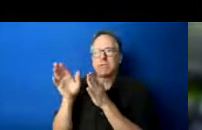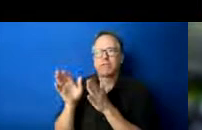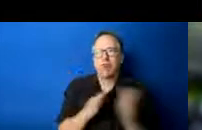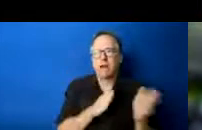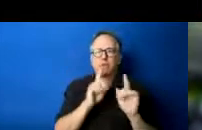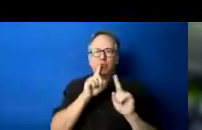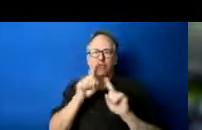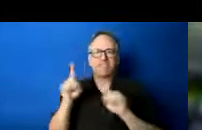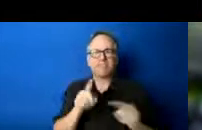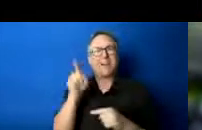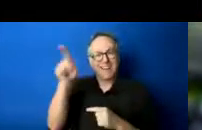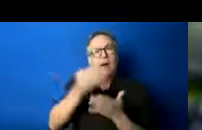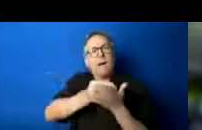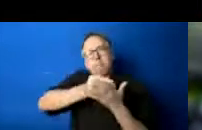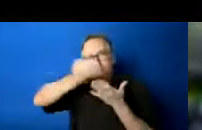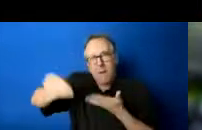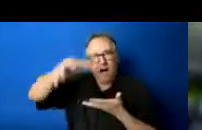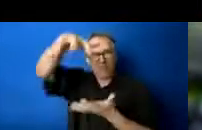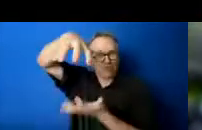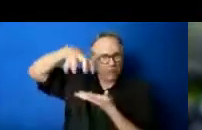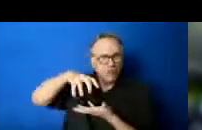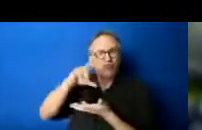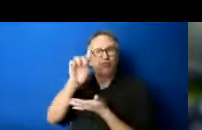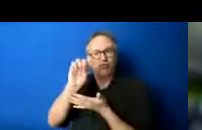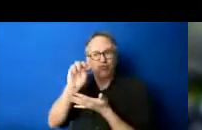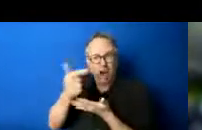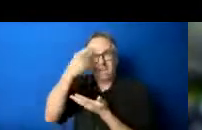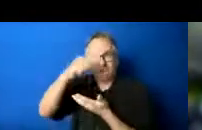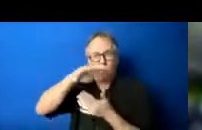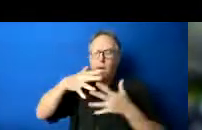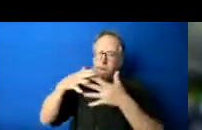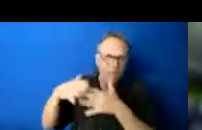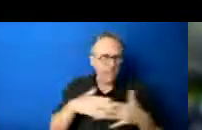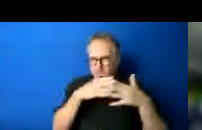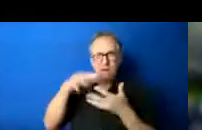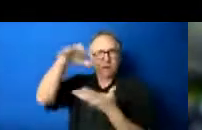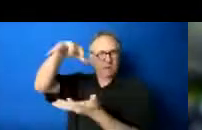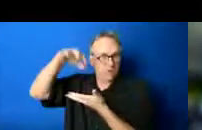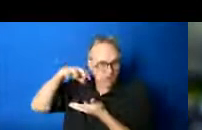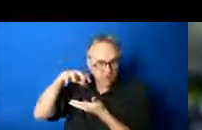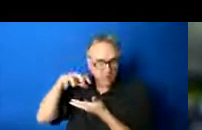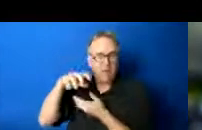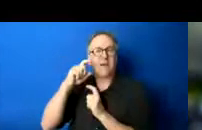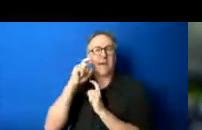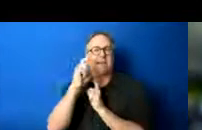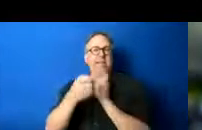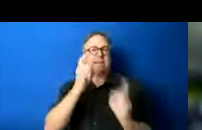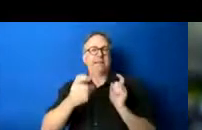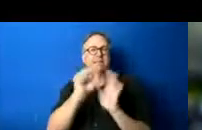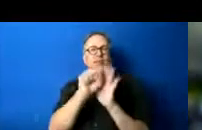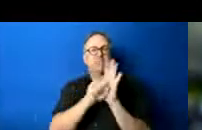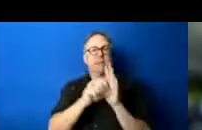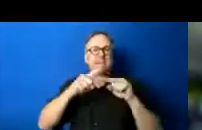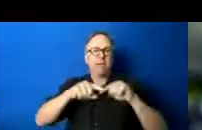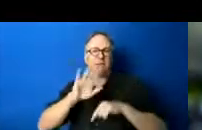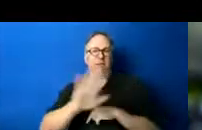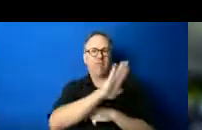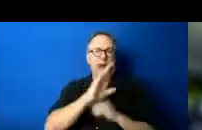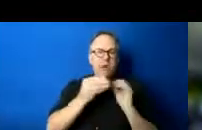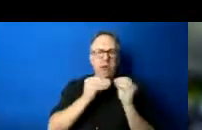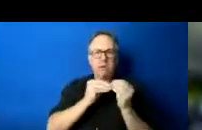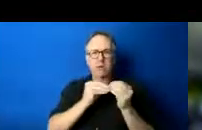Response, purchase drugs for the whole country and allocate them to states based on COVID data. And it's actually a bit